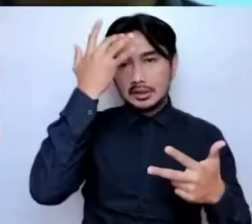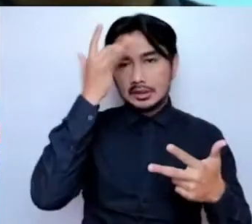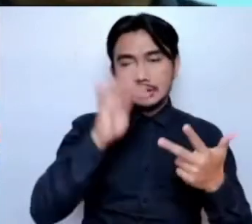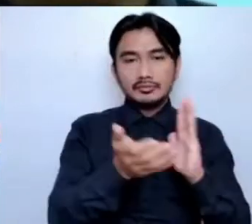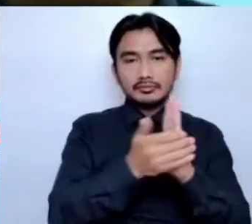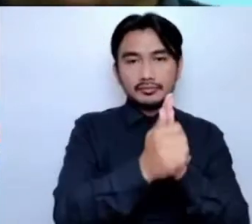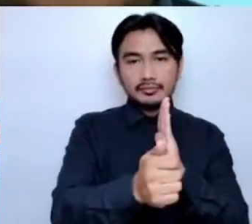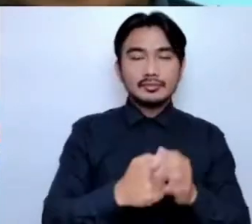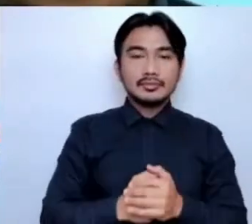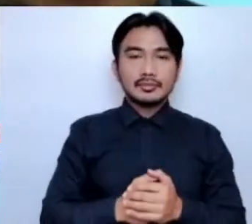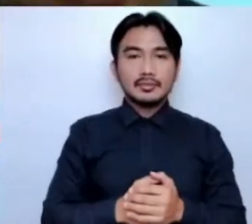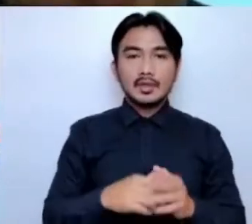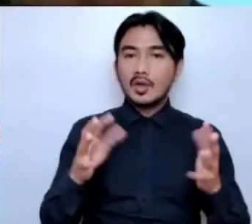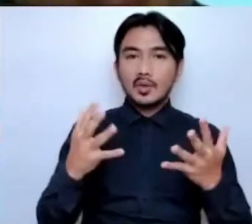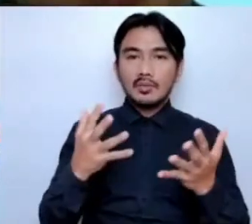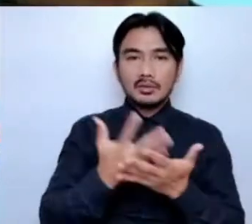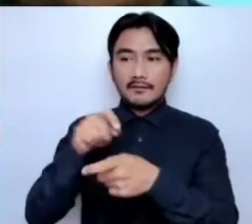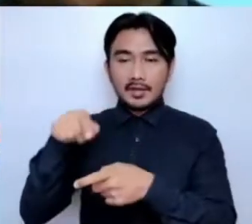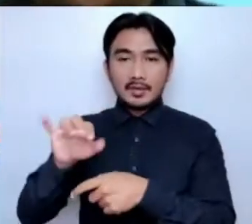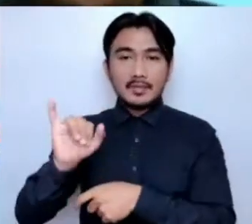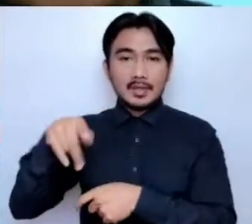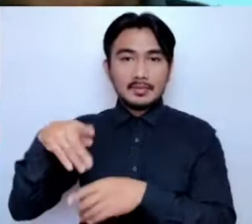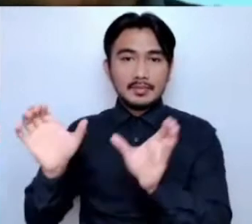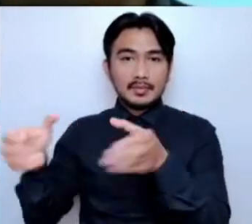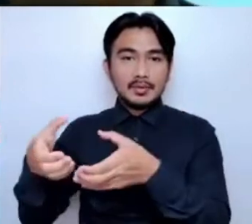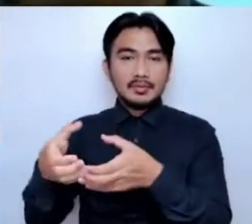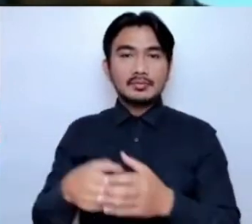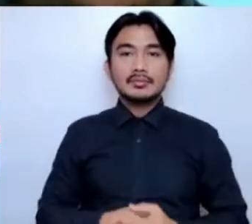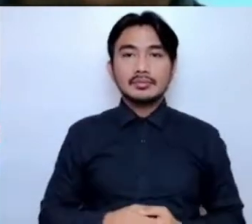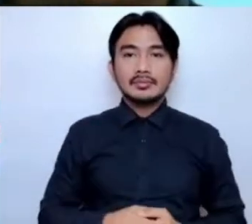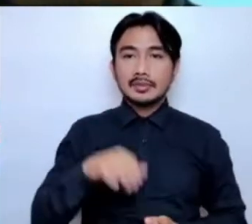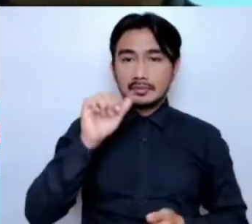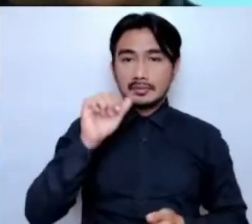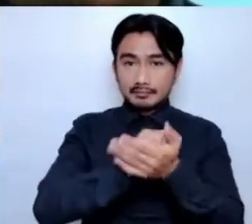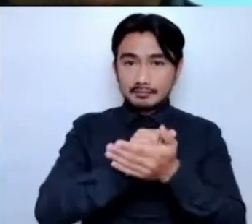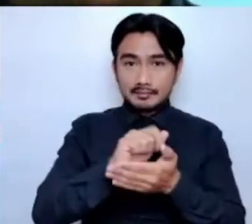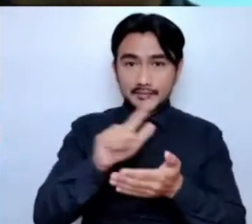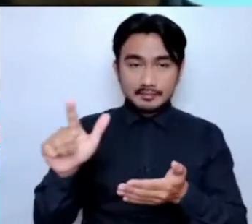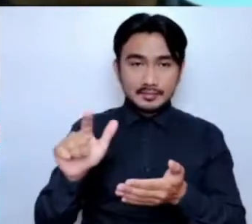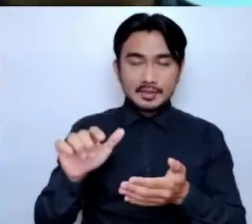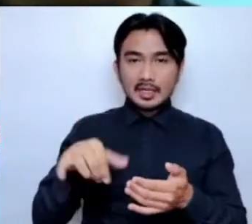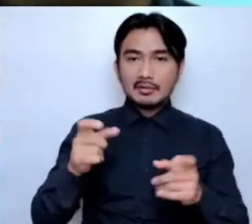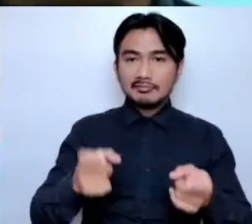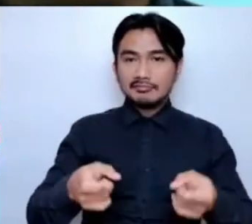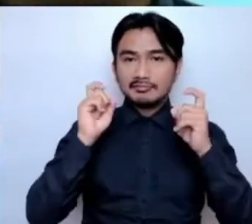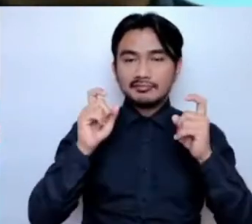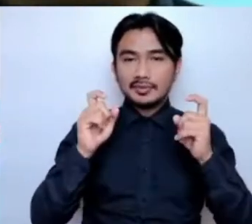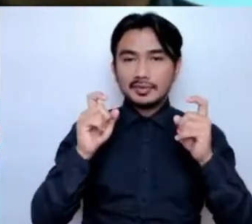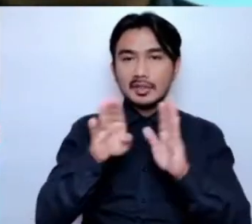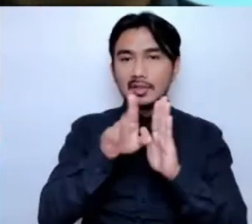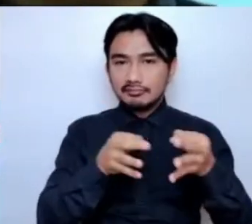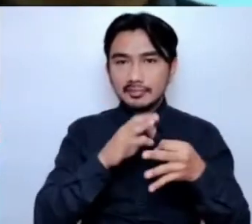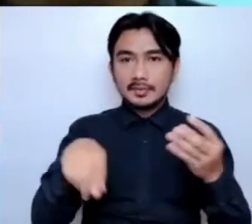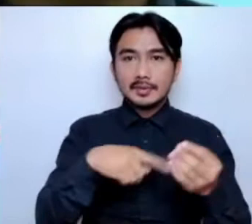no identified learners from indigenous groups. So that's it. That's a quick breezing through to through